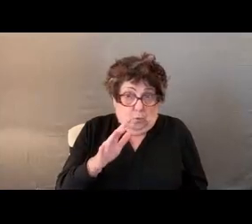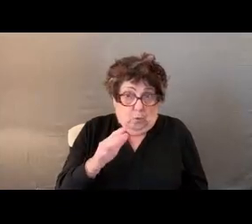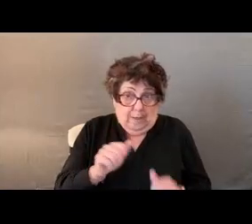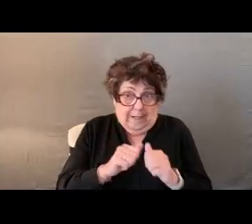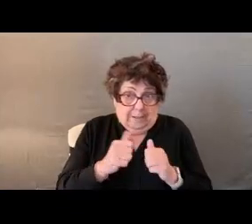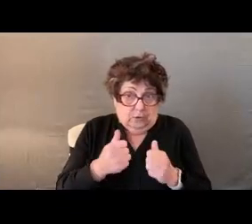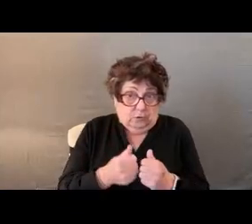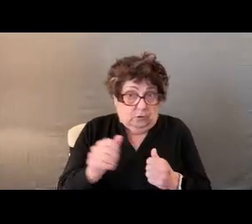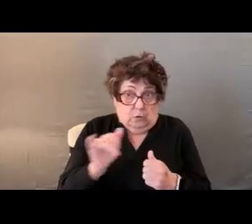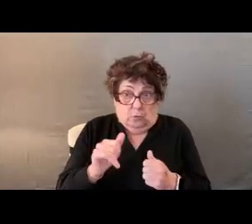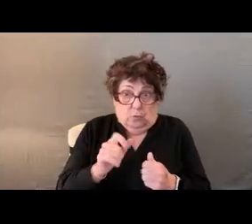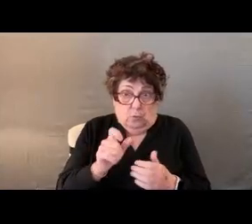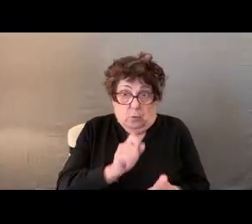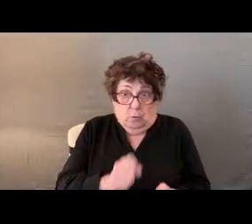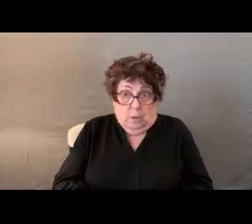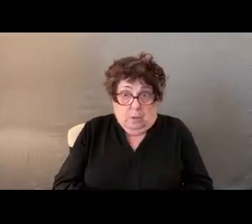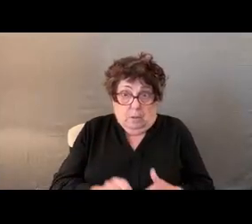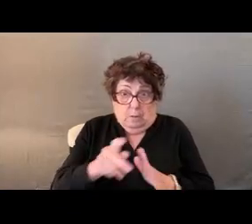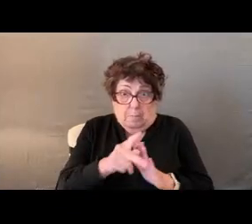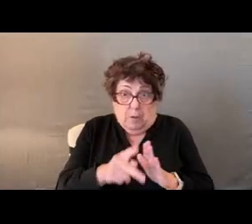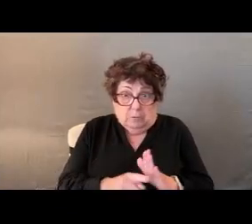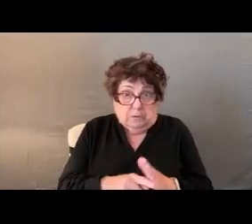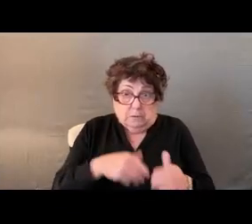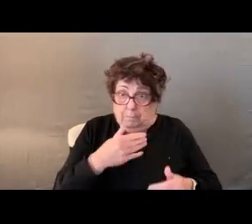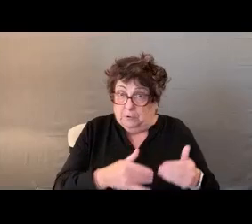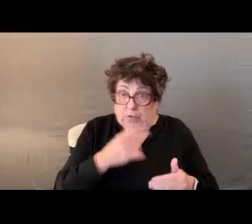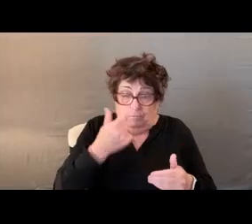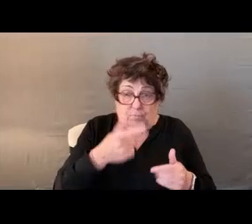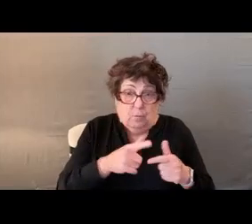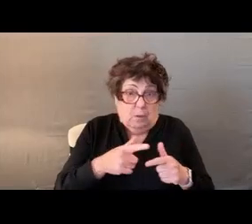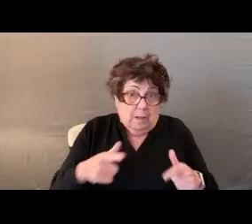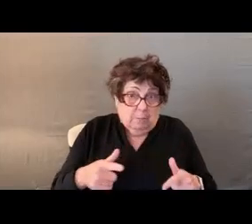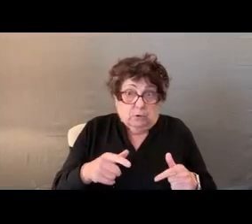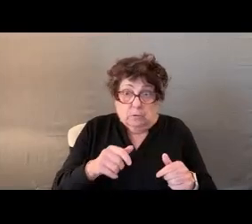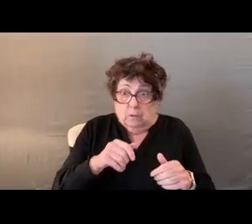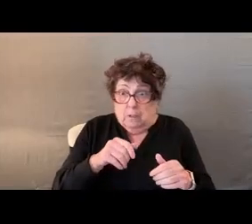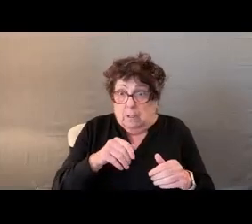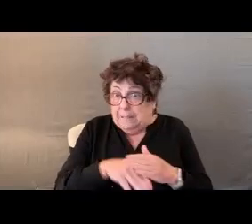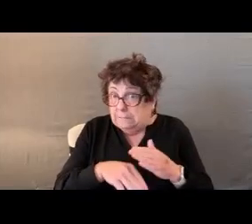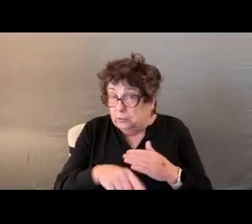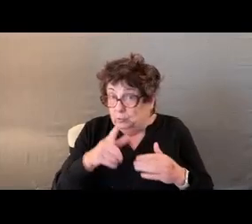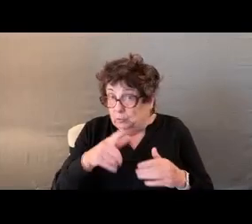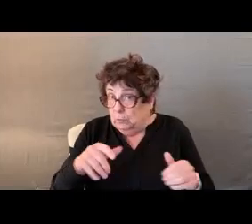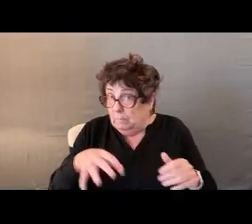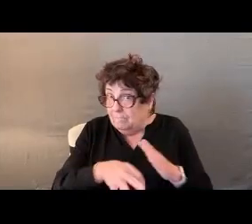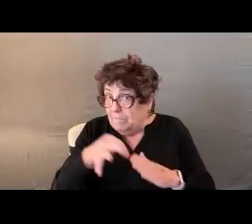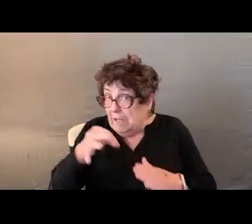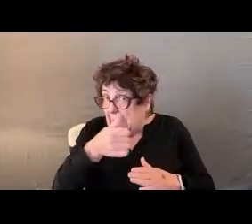and procedures for language access. Did you find any challenges with that?